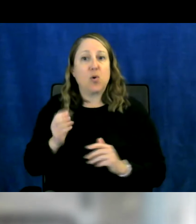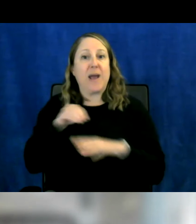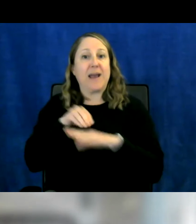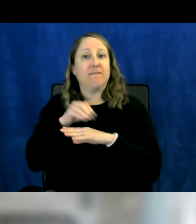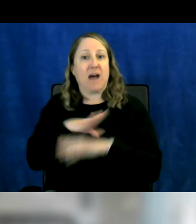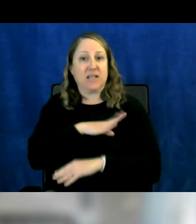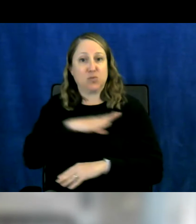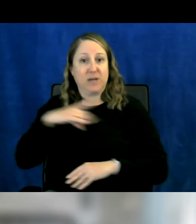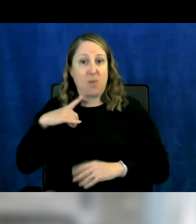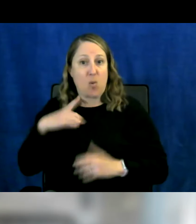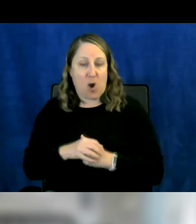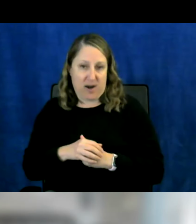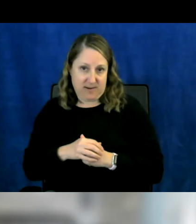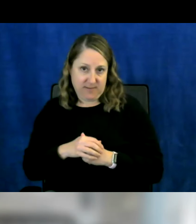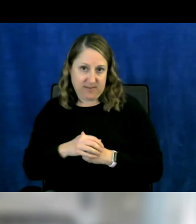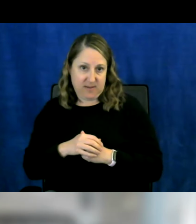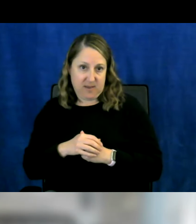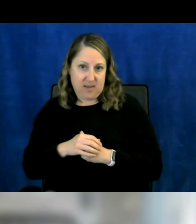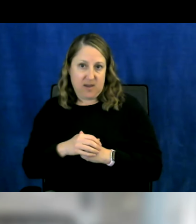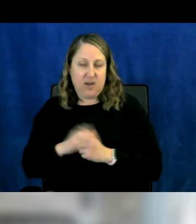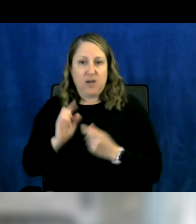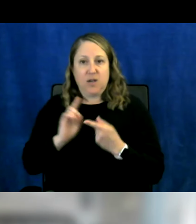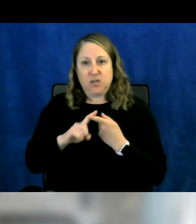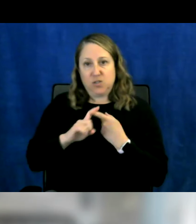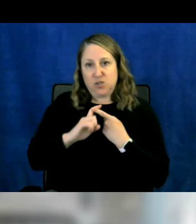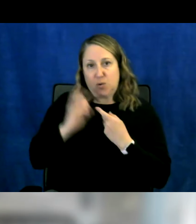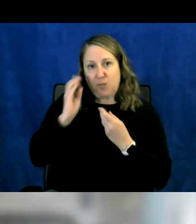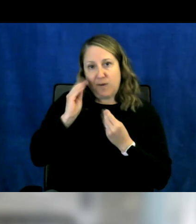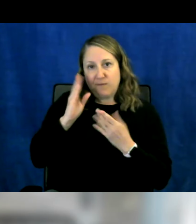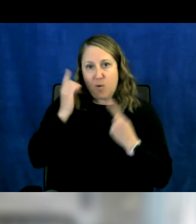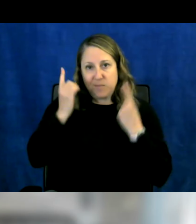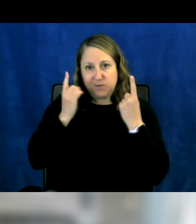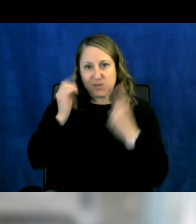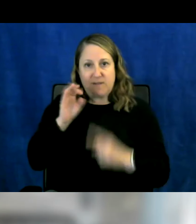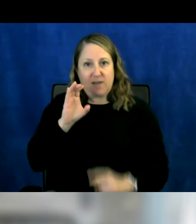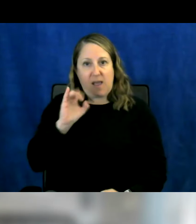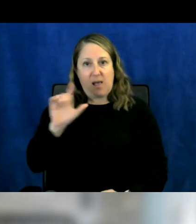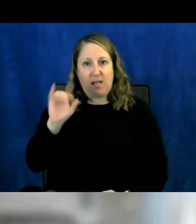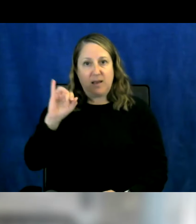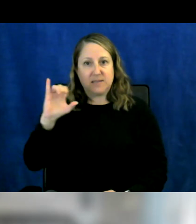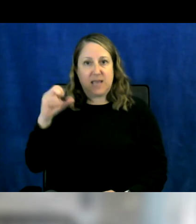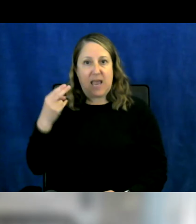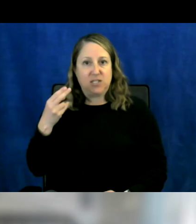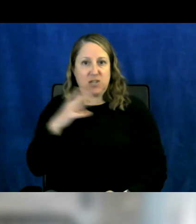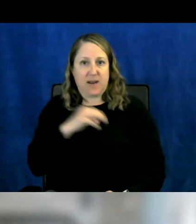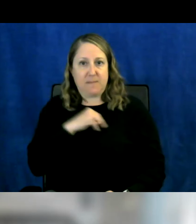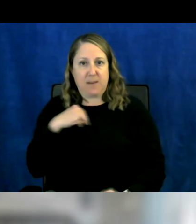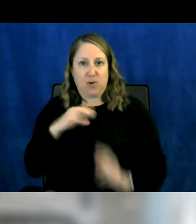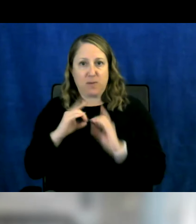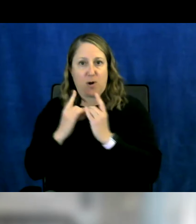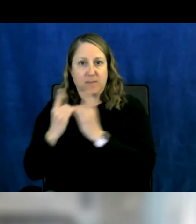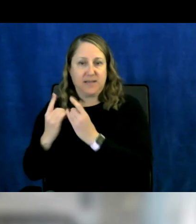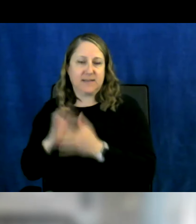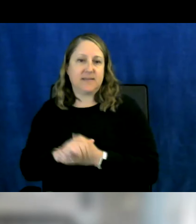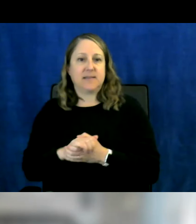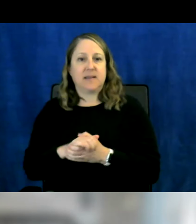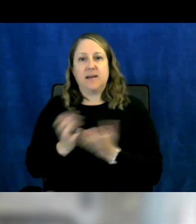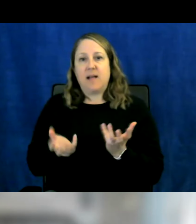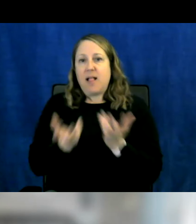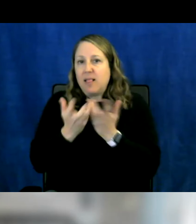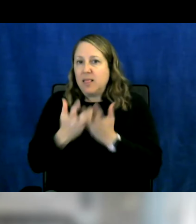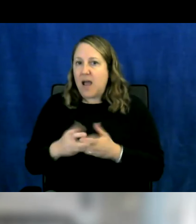inform the considerations and decisions of Cal-ICH and member departments. Aligning state activities with